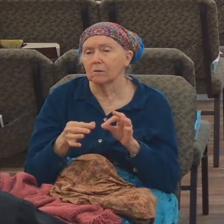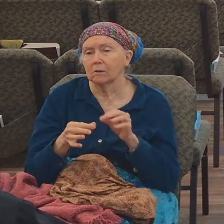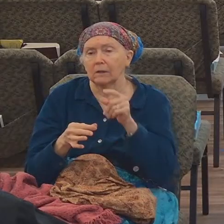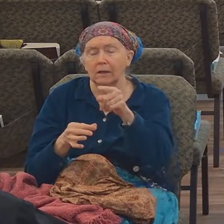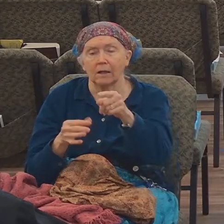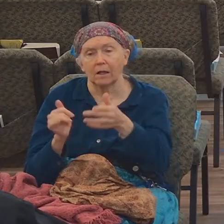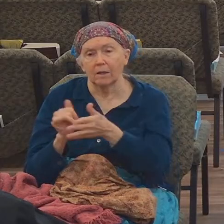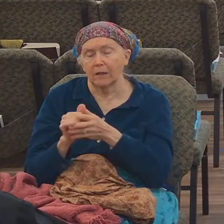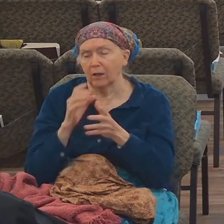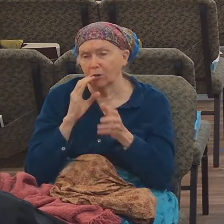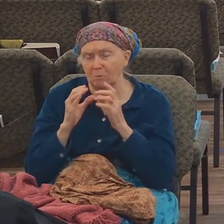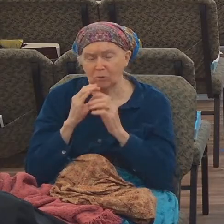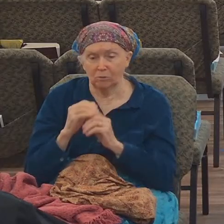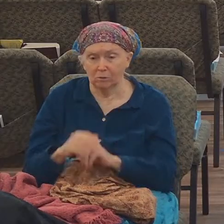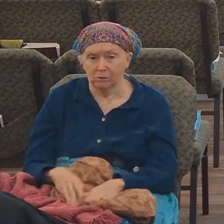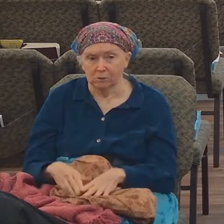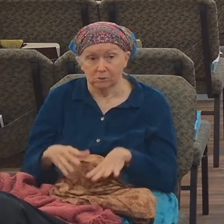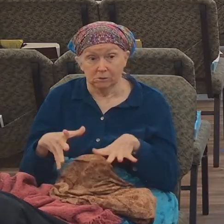Okay.